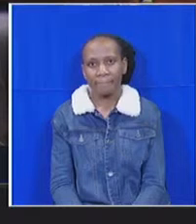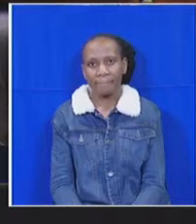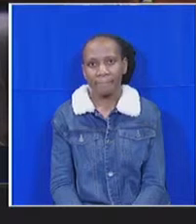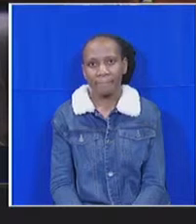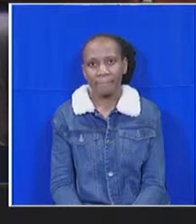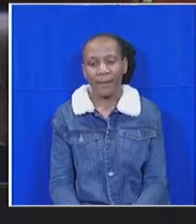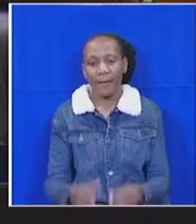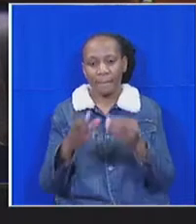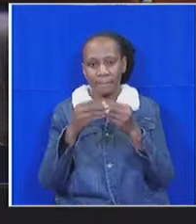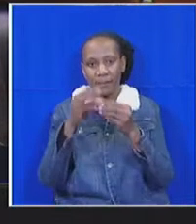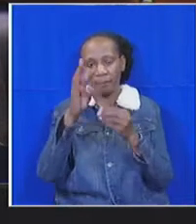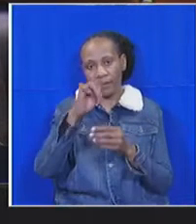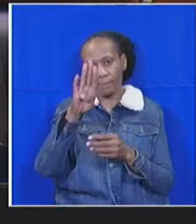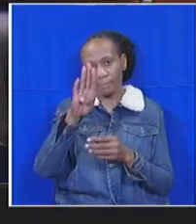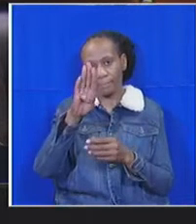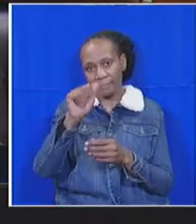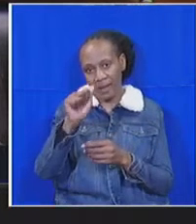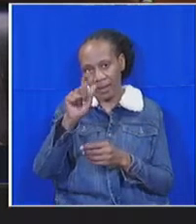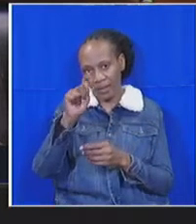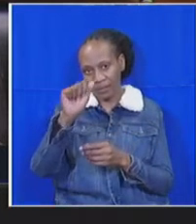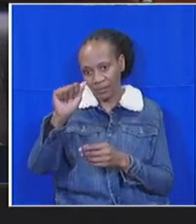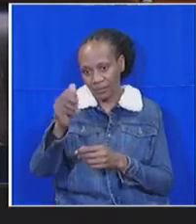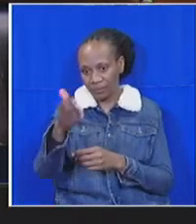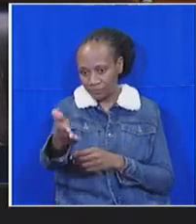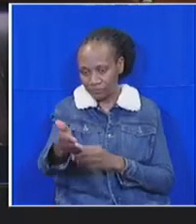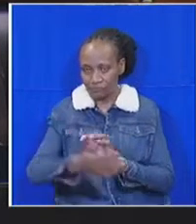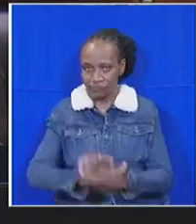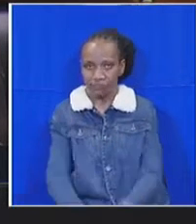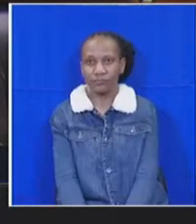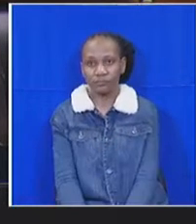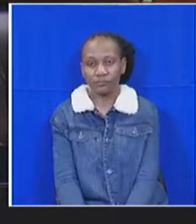Honorable Mbacha, I saw your hand up.